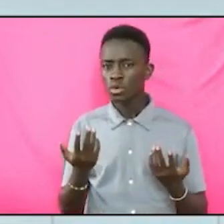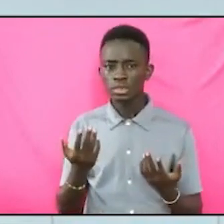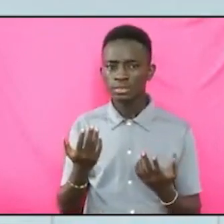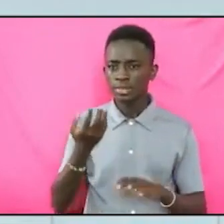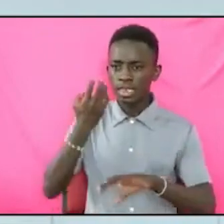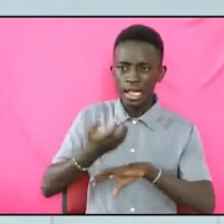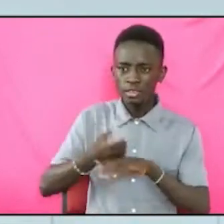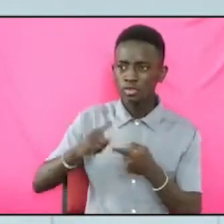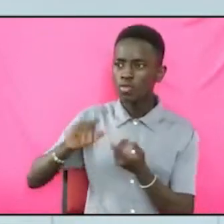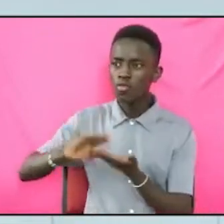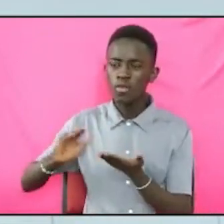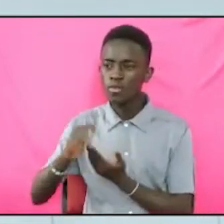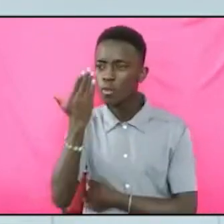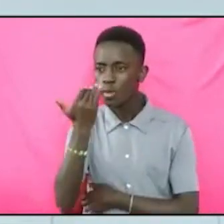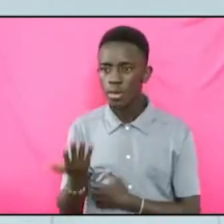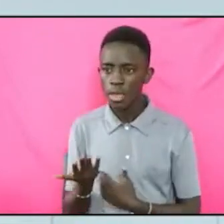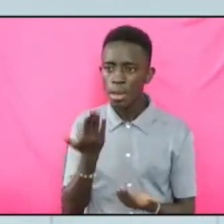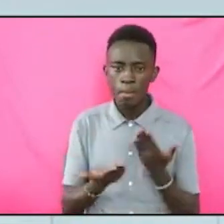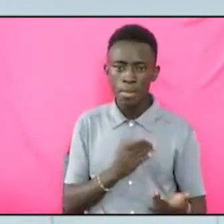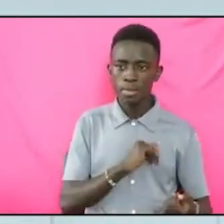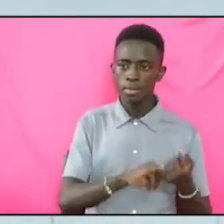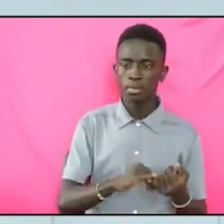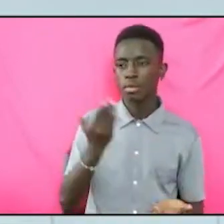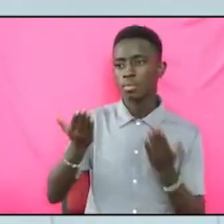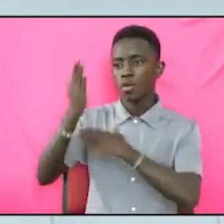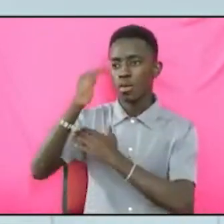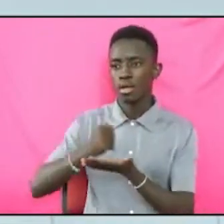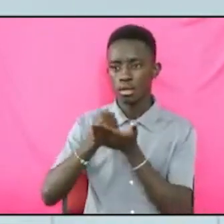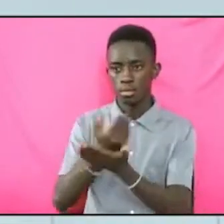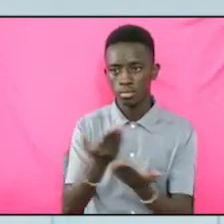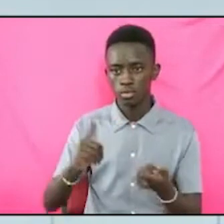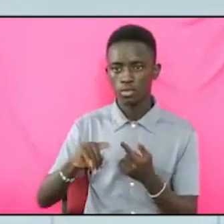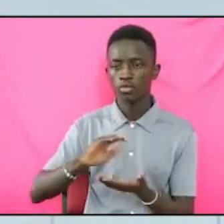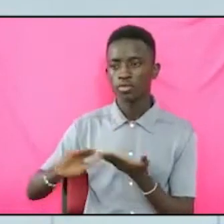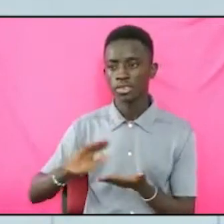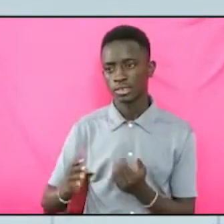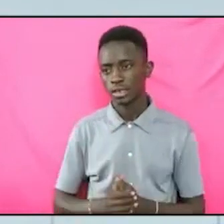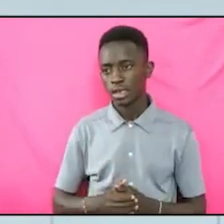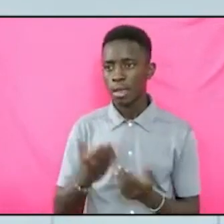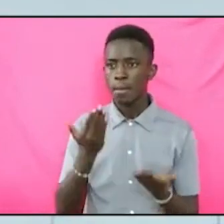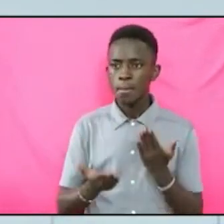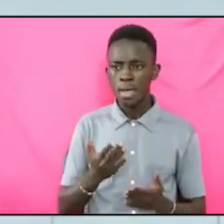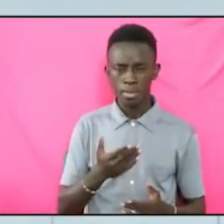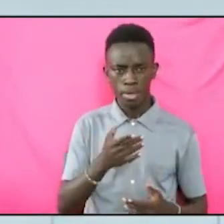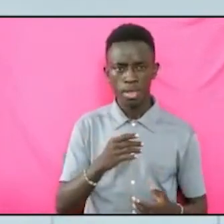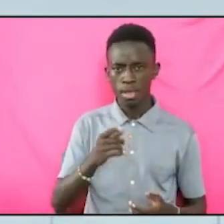Is it your spouse? May God help you to forgive. Is it your fiancé?